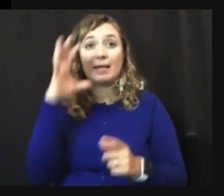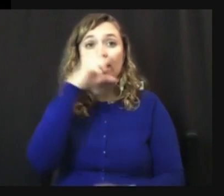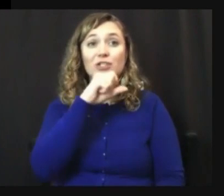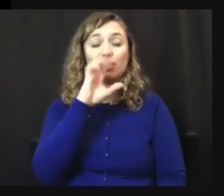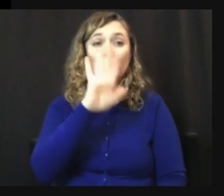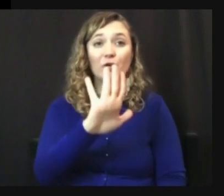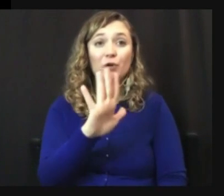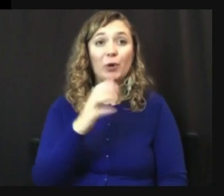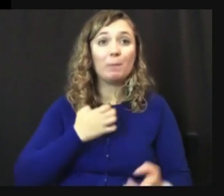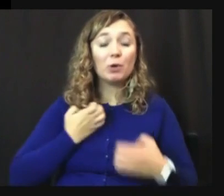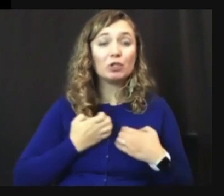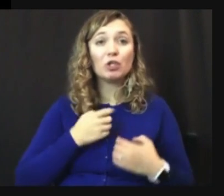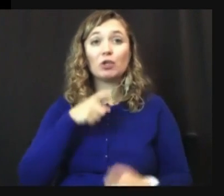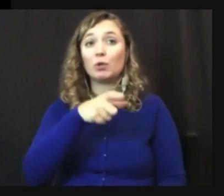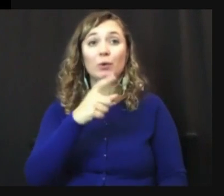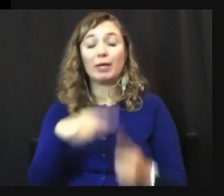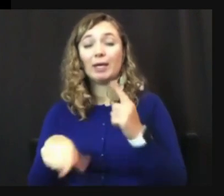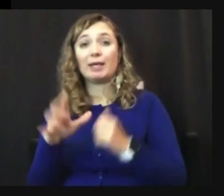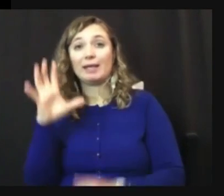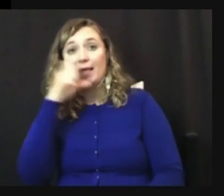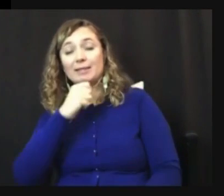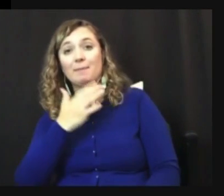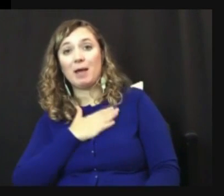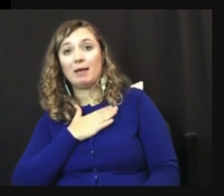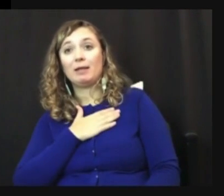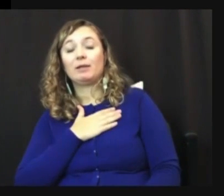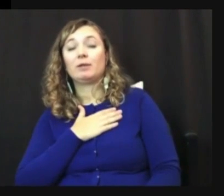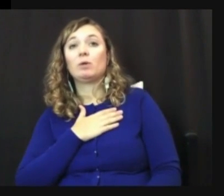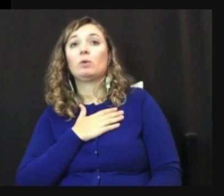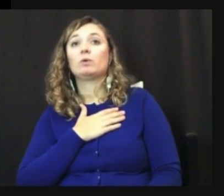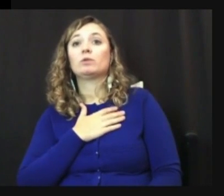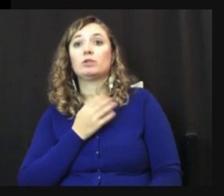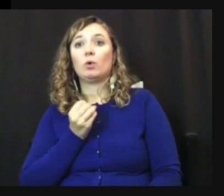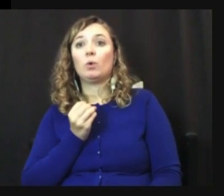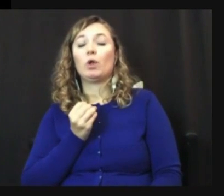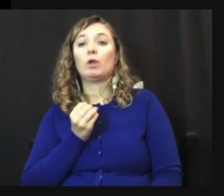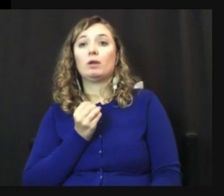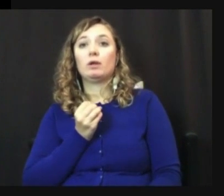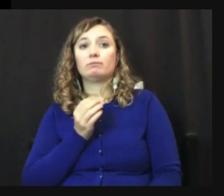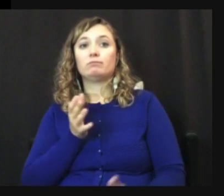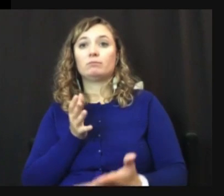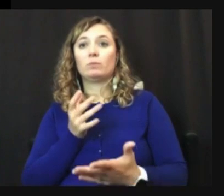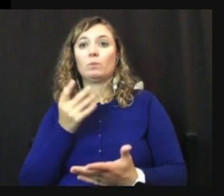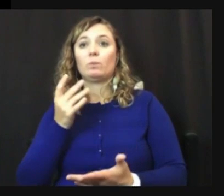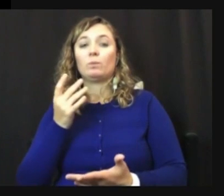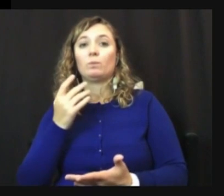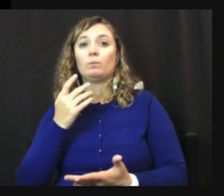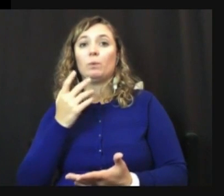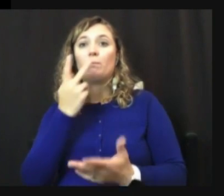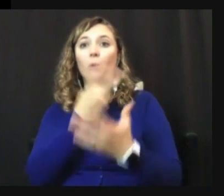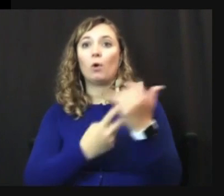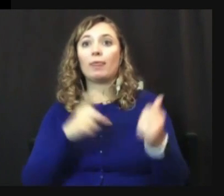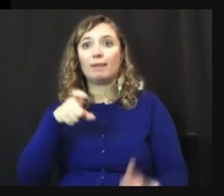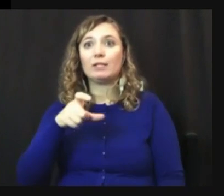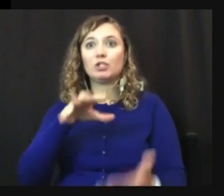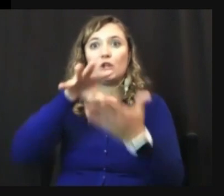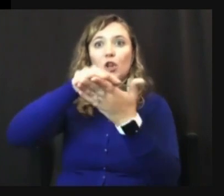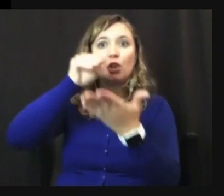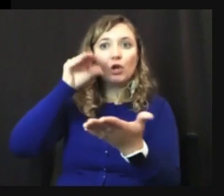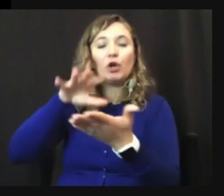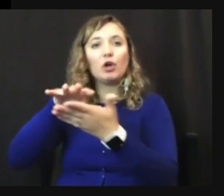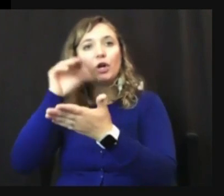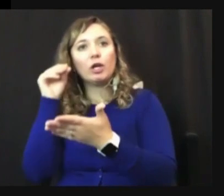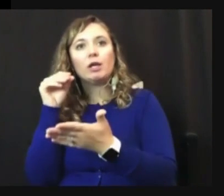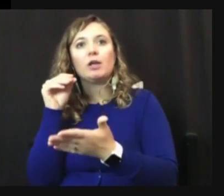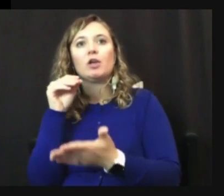are. You're going to have to learn that by rote, like we have to learn yours by rote. This is especially important if